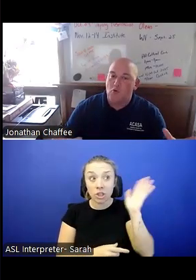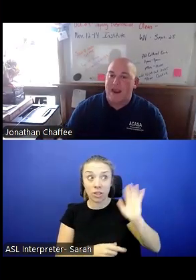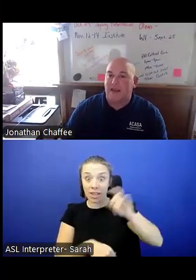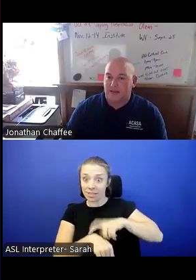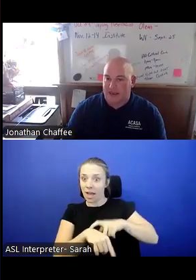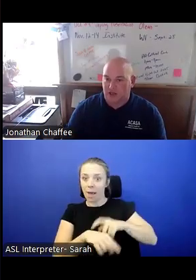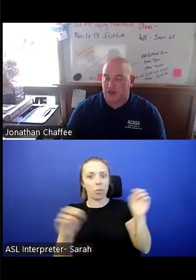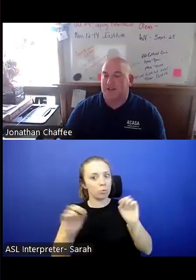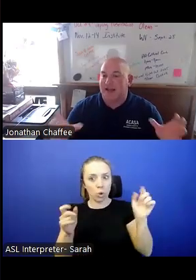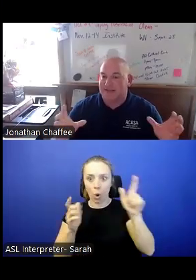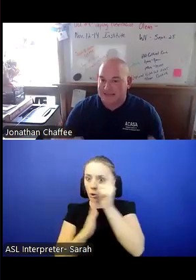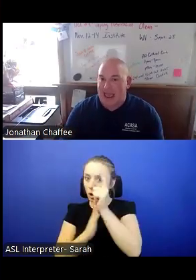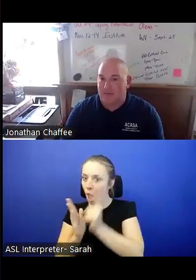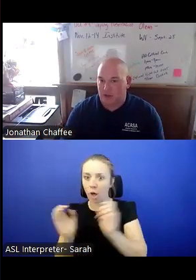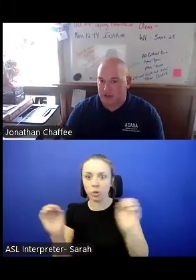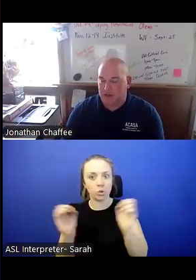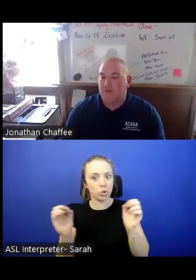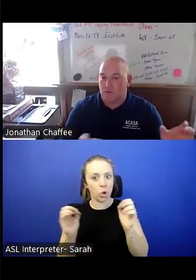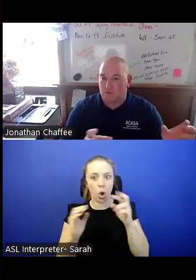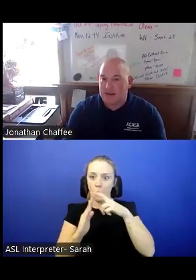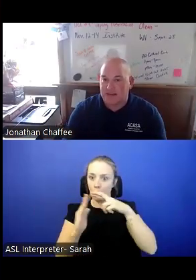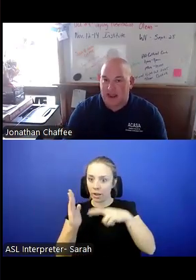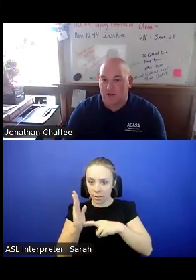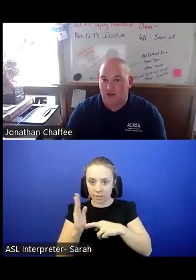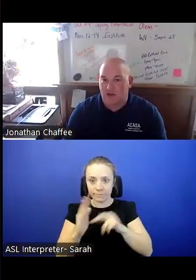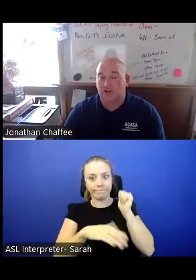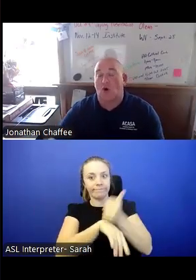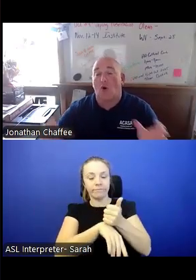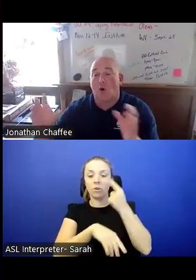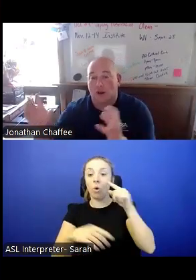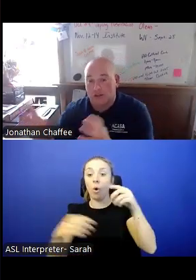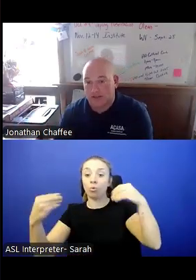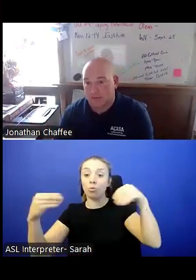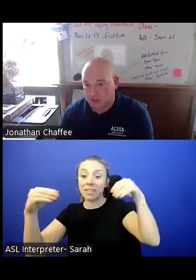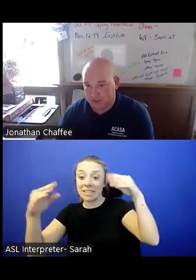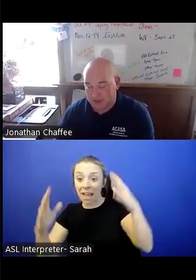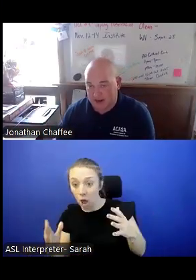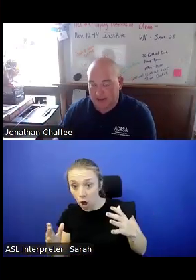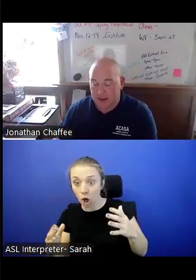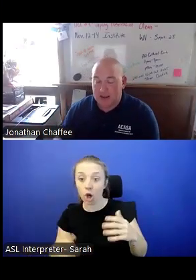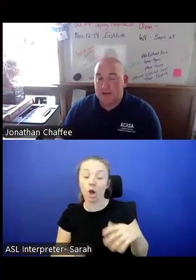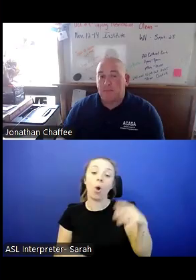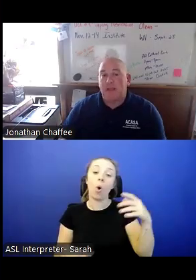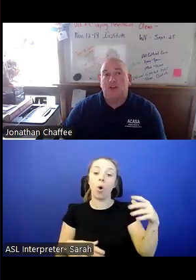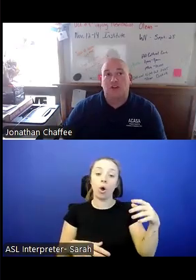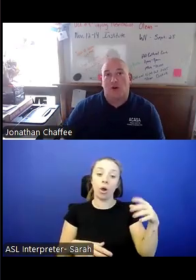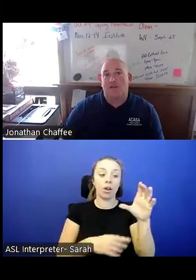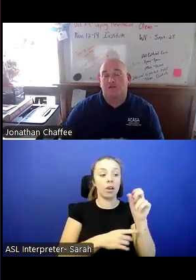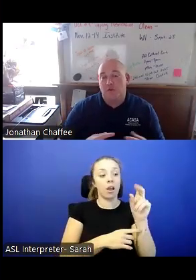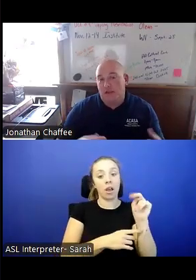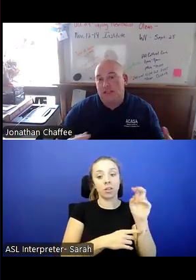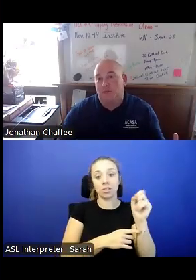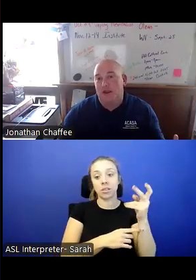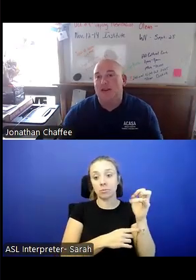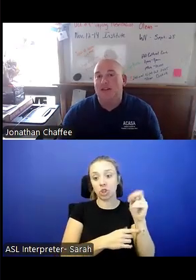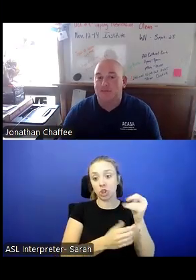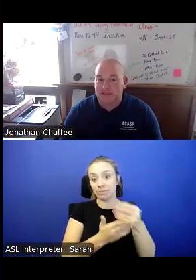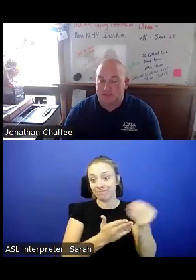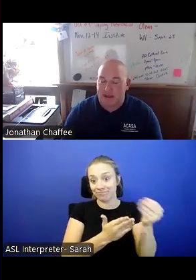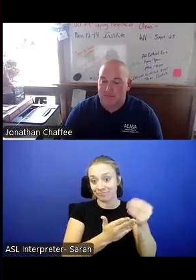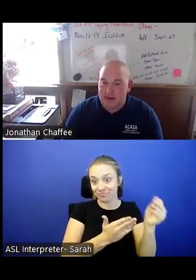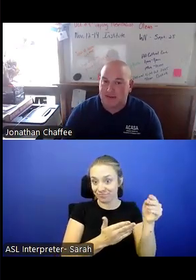no regulations established for retailers or consumption sites. So I was really explaining